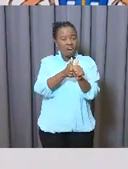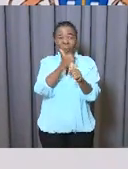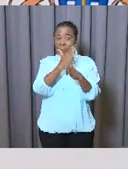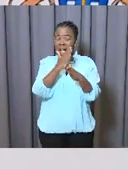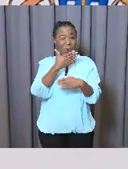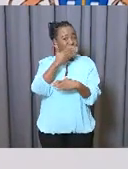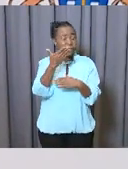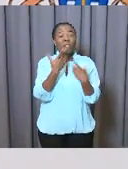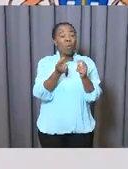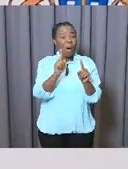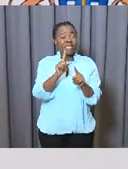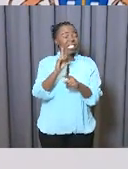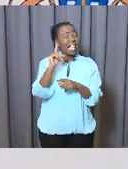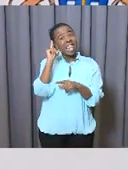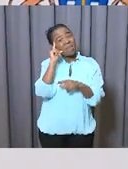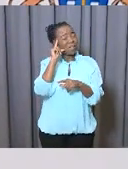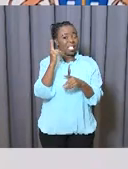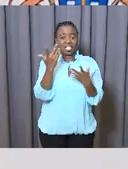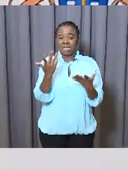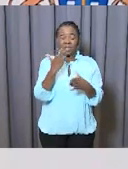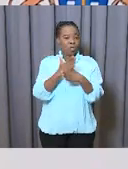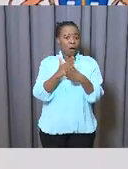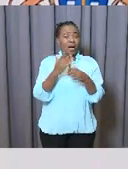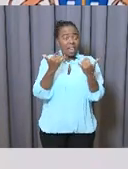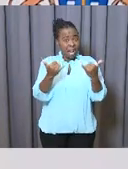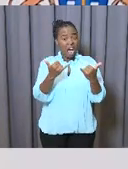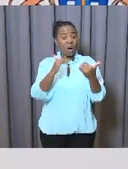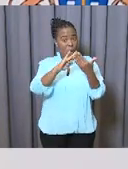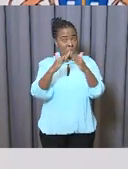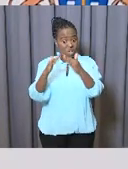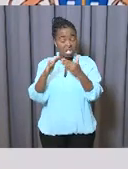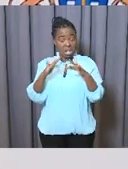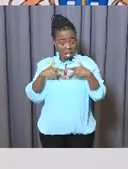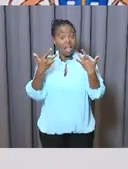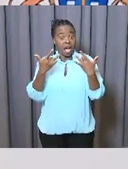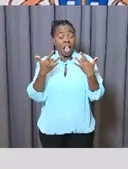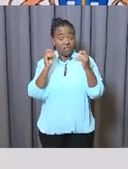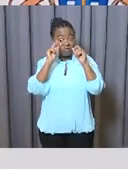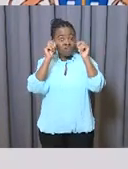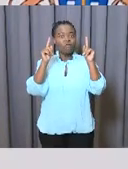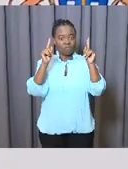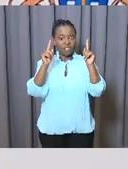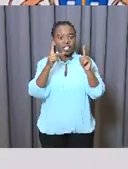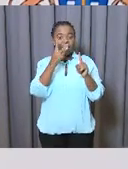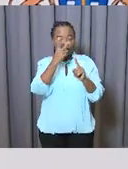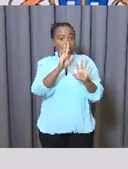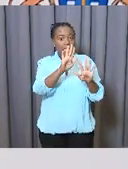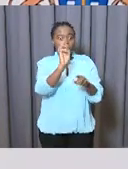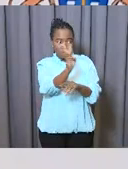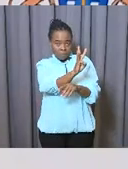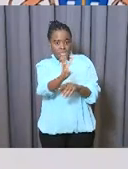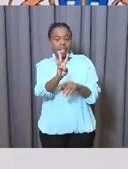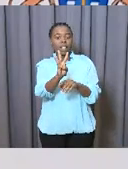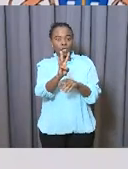the job, basically. And communities now are alive. They are able to tip us. That shop, I got a tip.